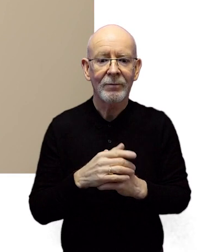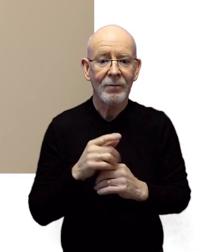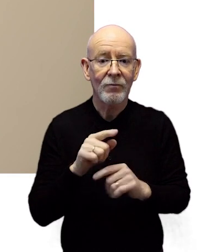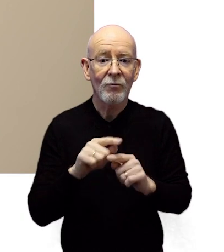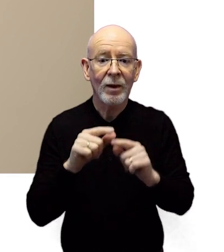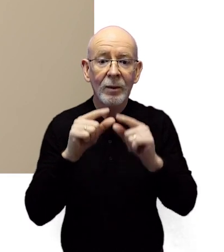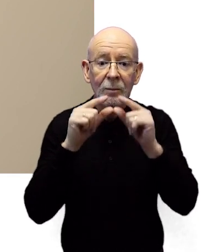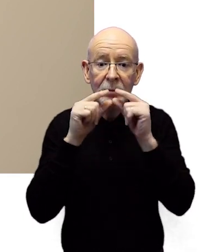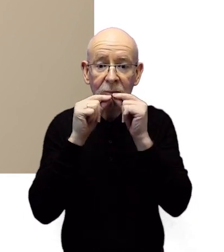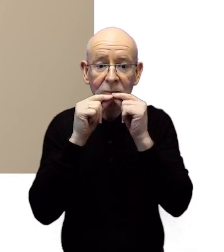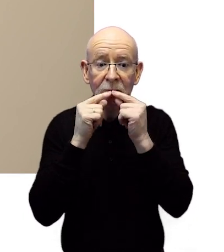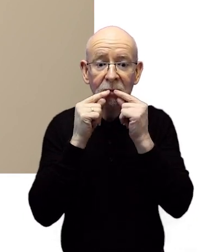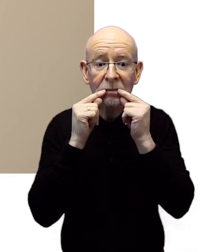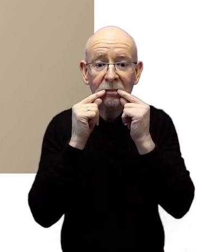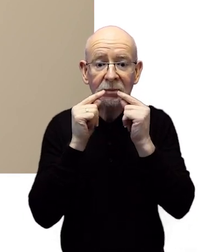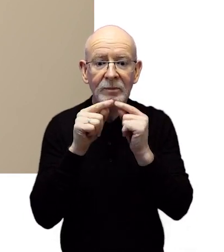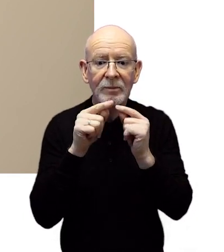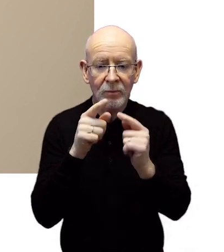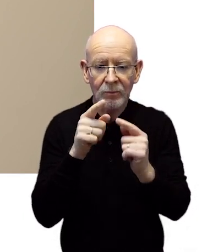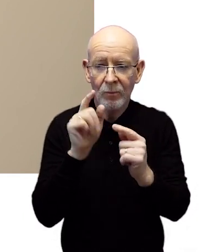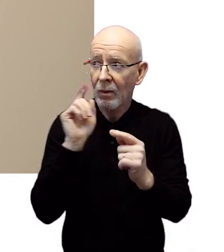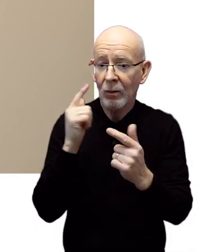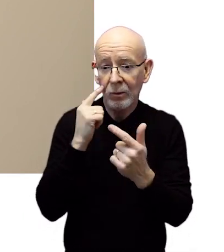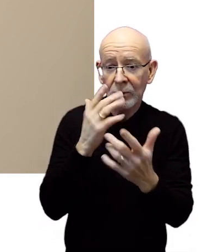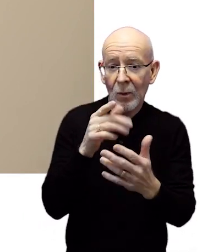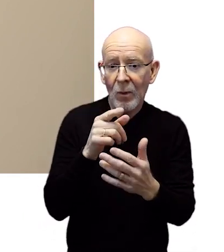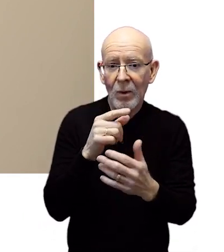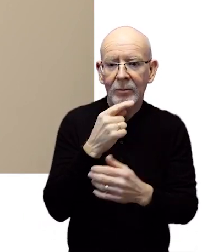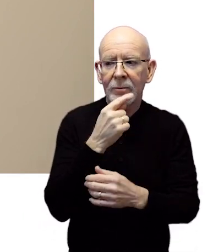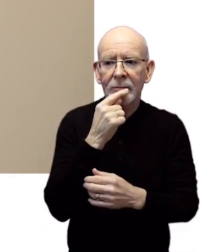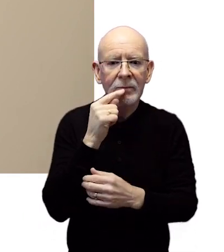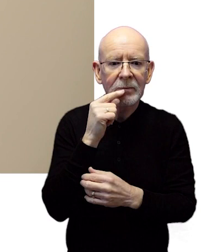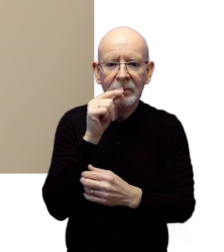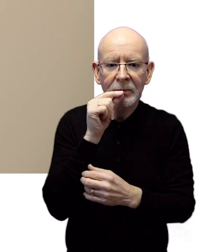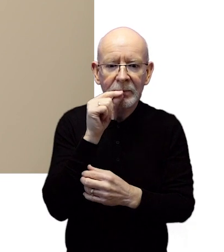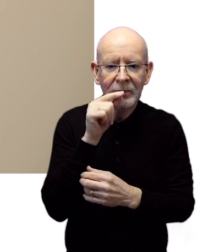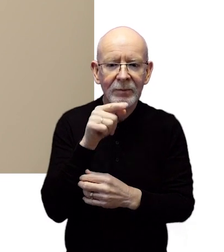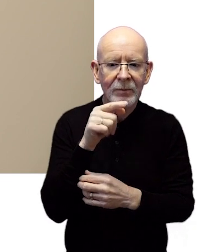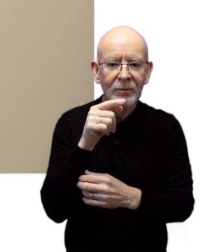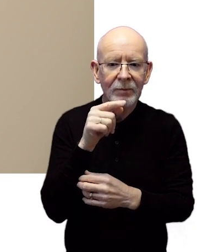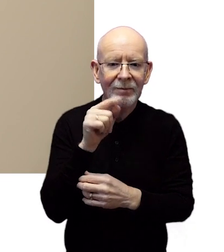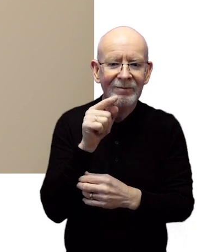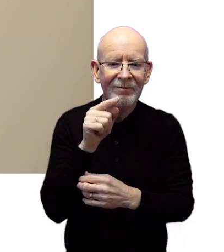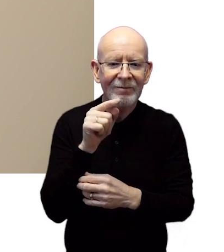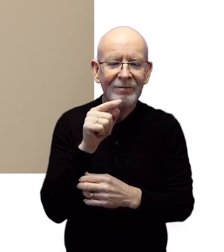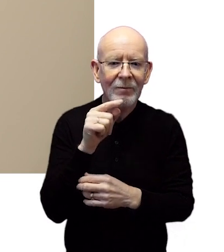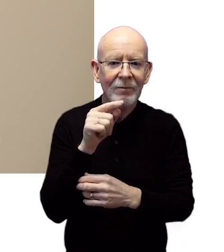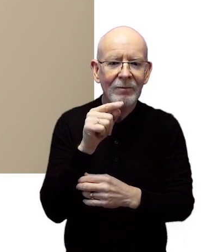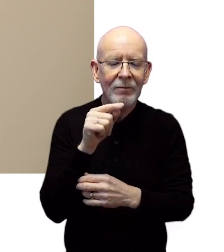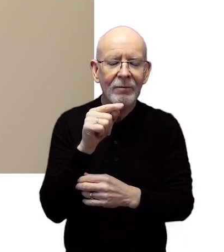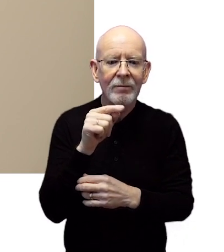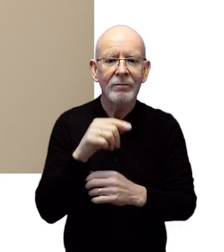breathing. Emma is going to demonstrate pursed or narrow lip breathing. It is also sometimes called golden thread